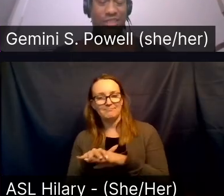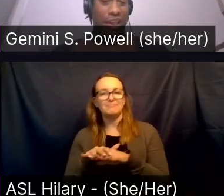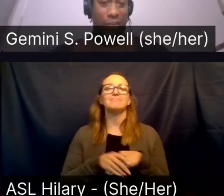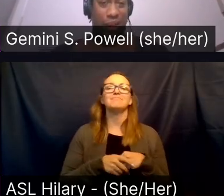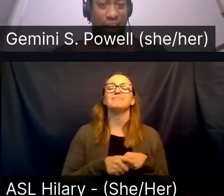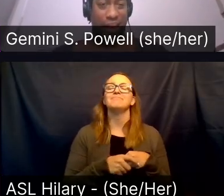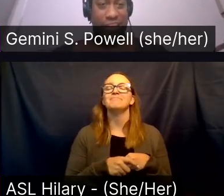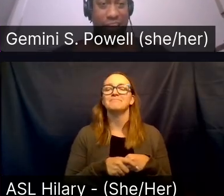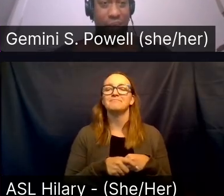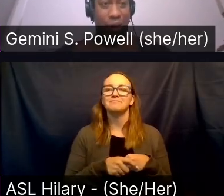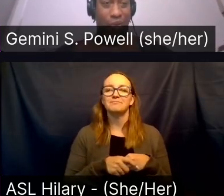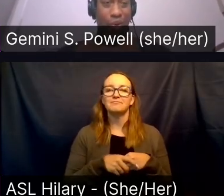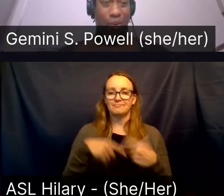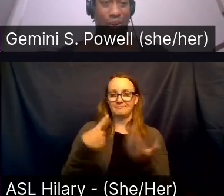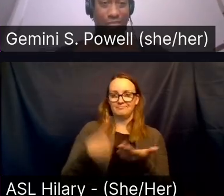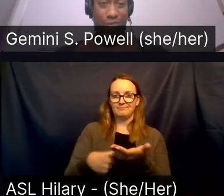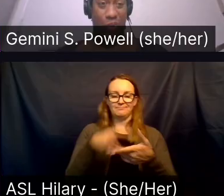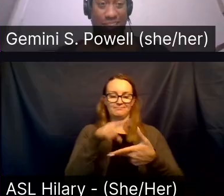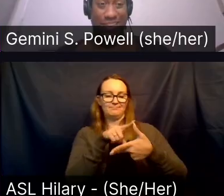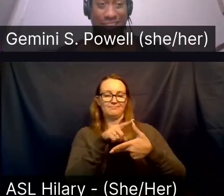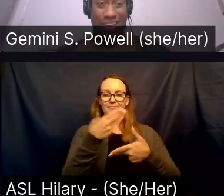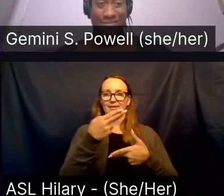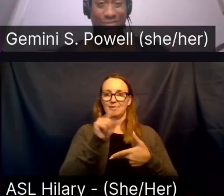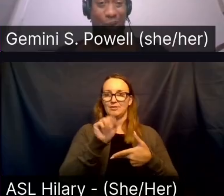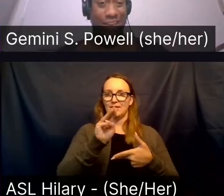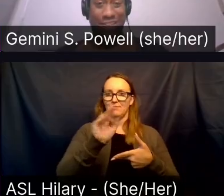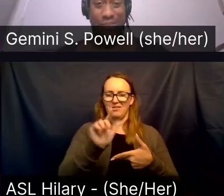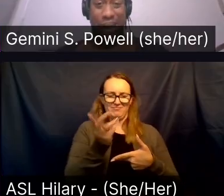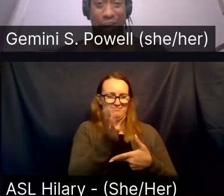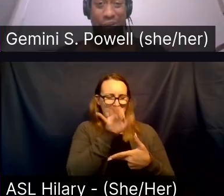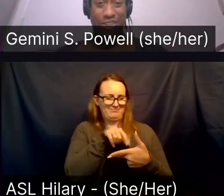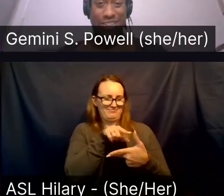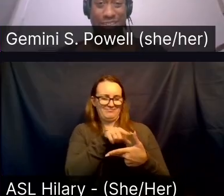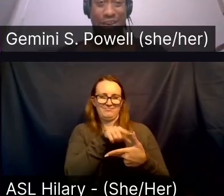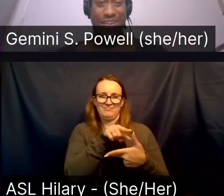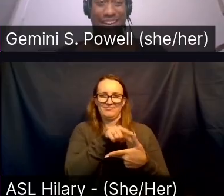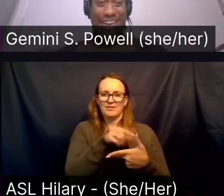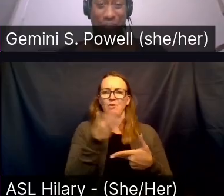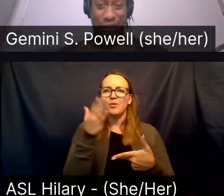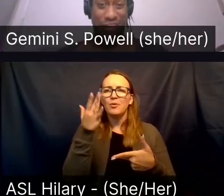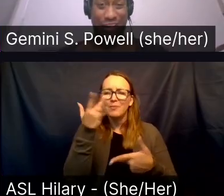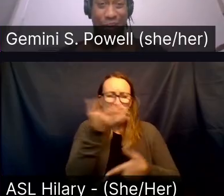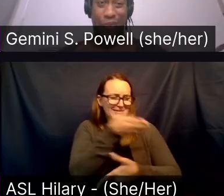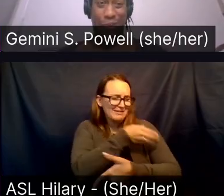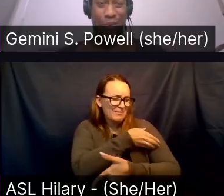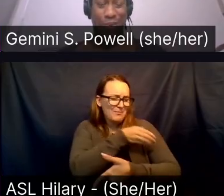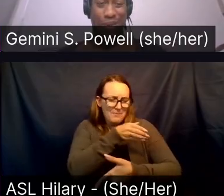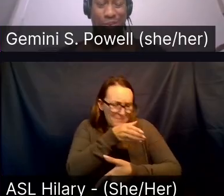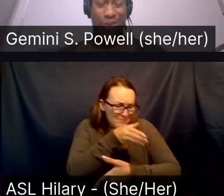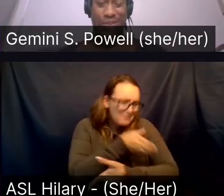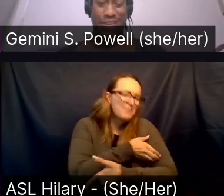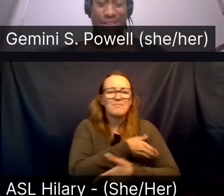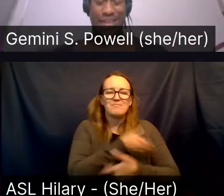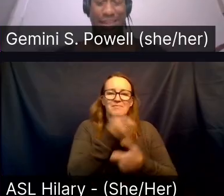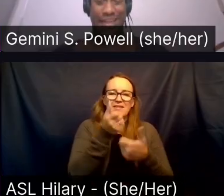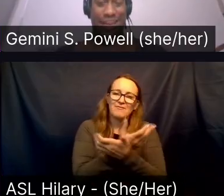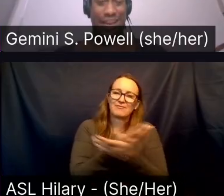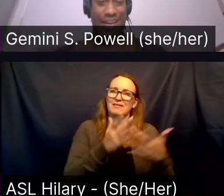So just talking about HTML real quick. What is it and why does it power just about everything on the World Wide